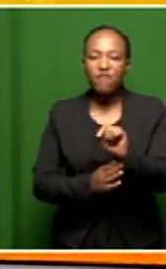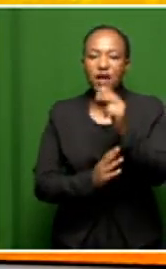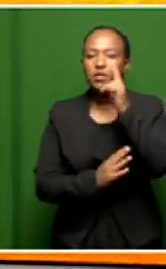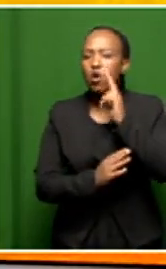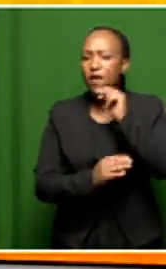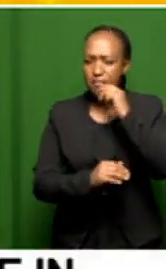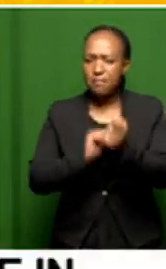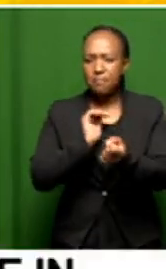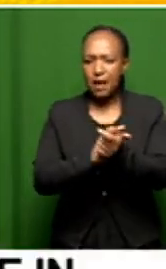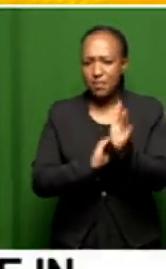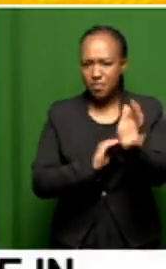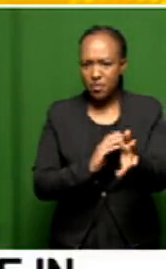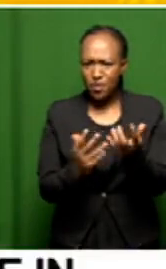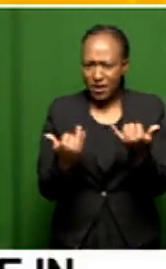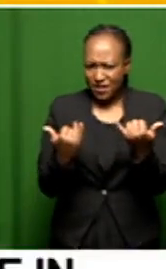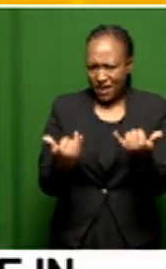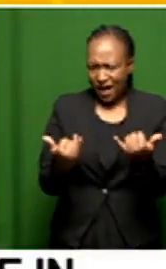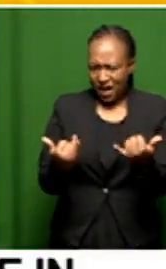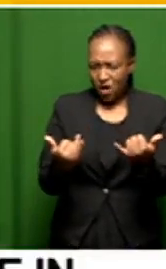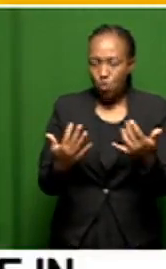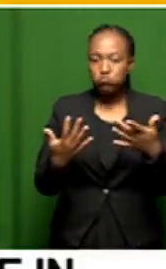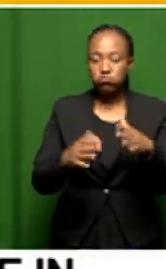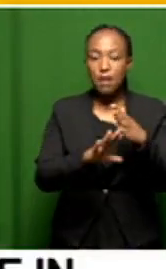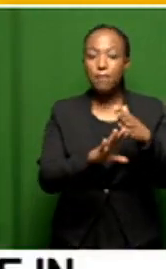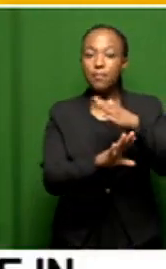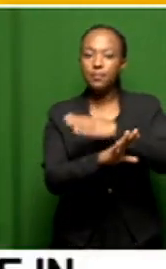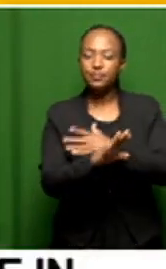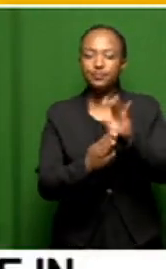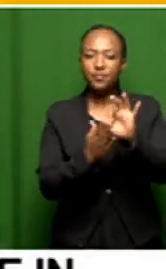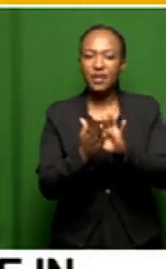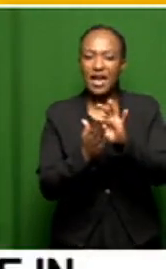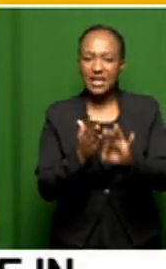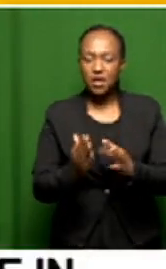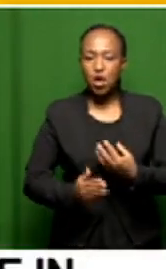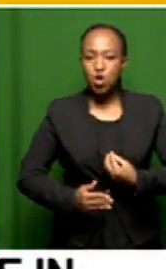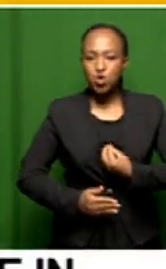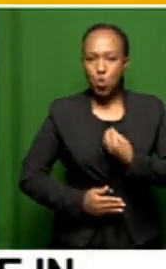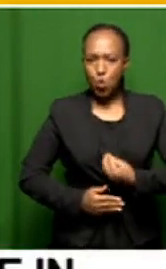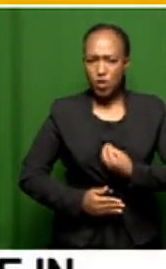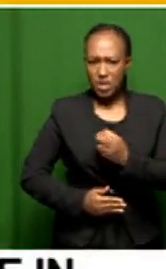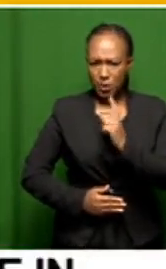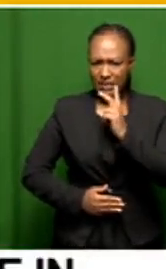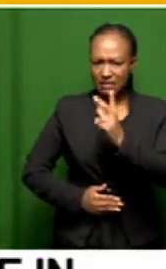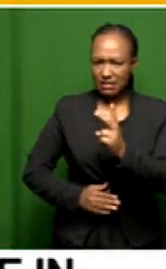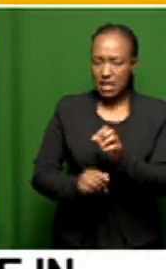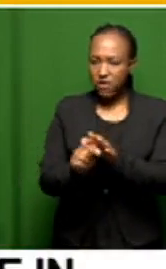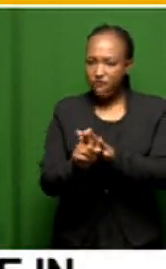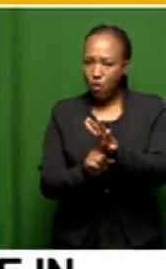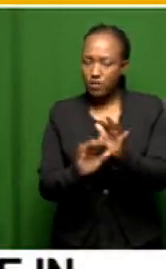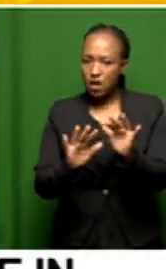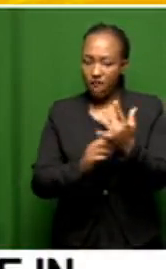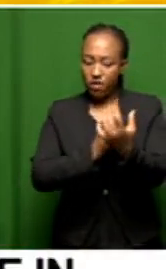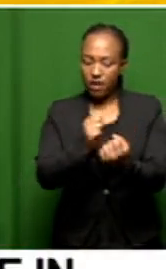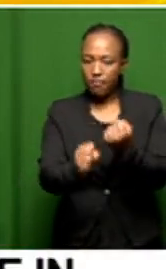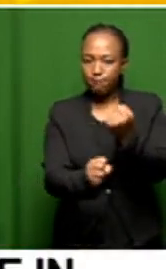of November, it remains to be seen how the previous elections' youth voting patterns will influence this